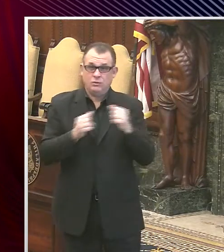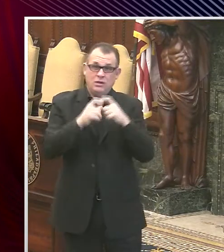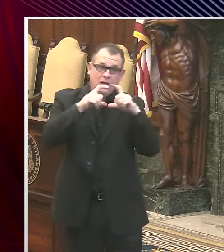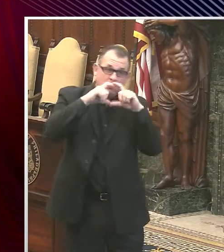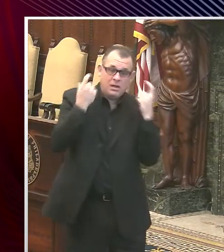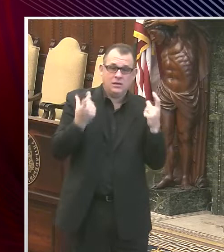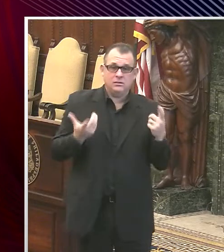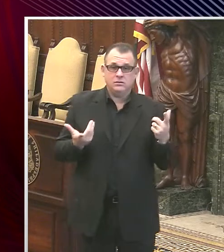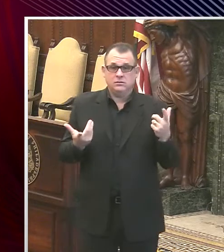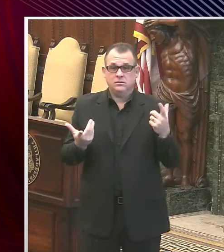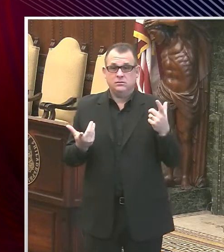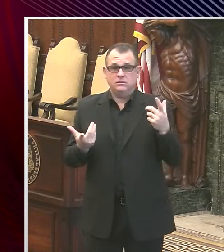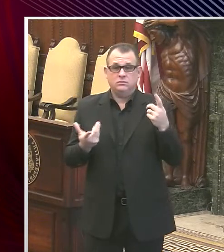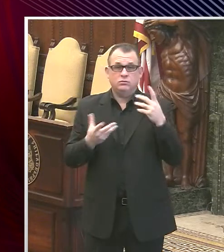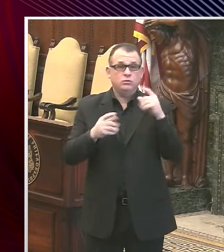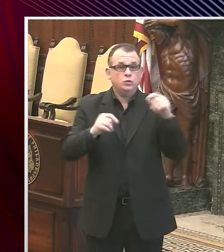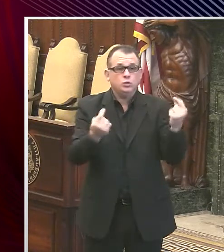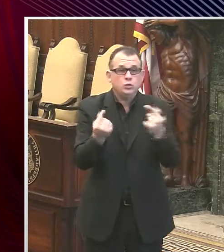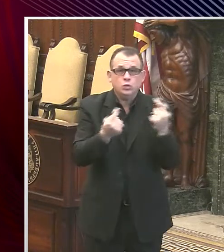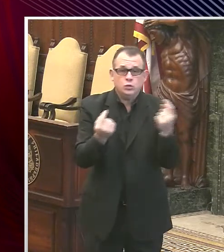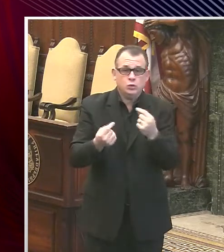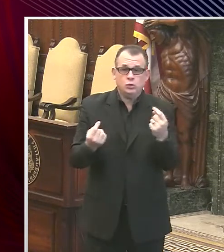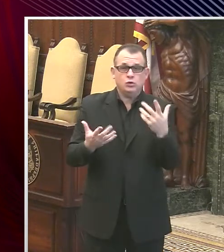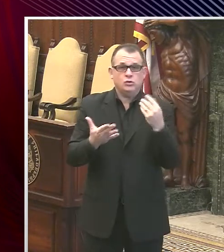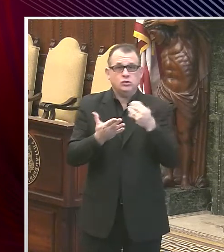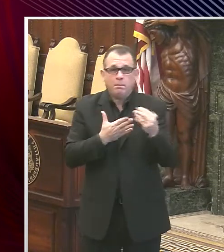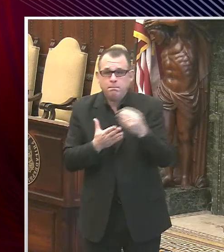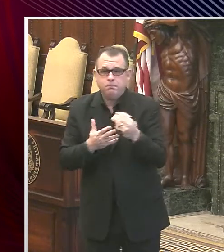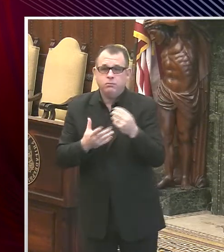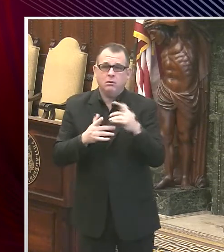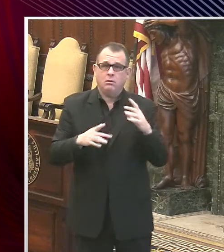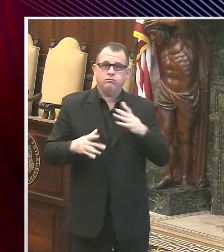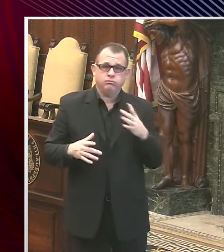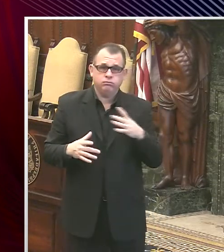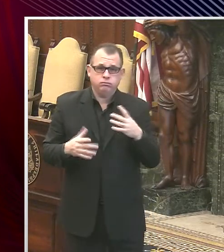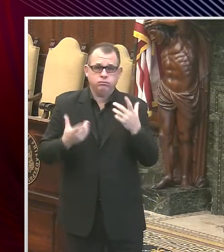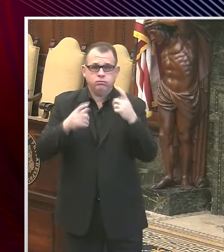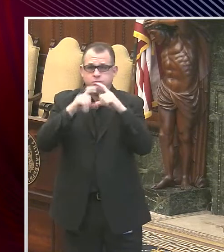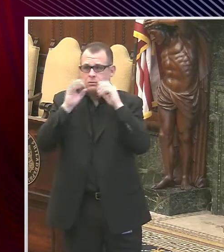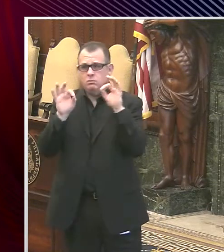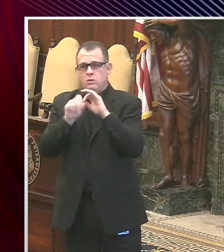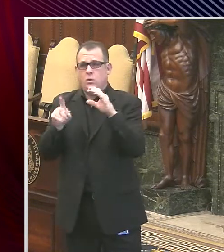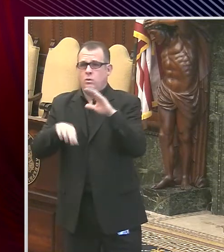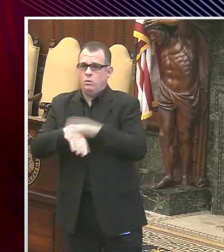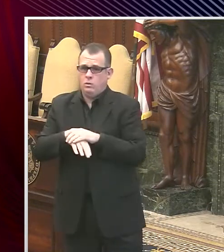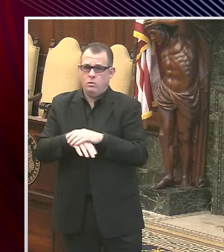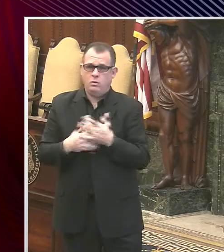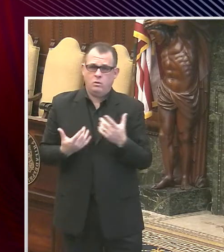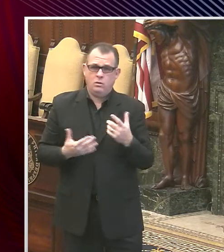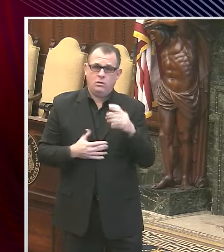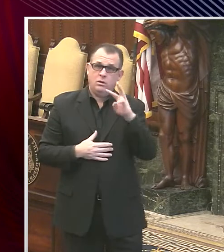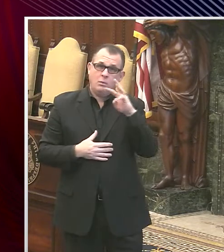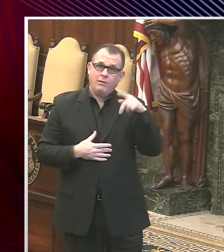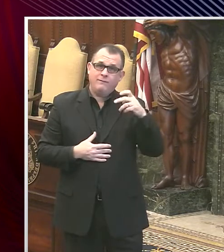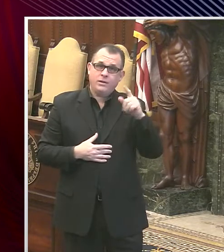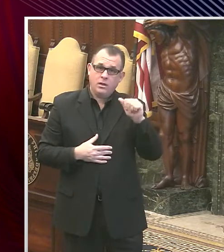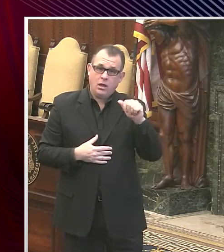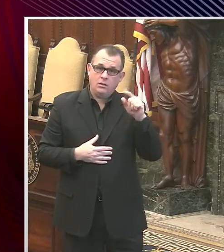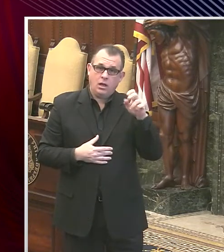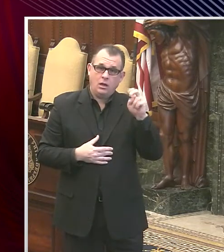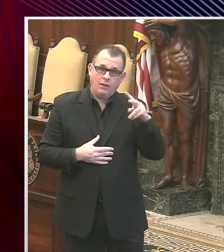with masks. When you go out for errands, wear masks everywhere. That's it for today. All of our information is at our website,